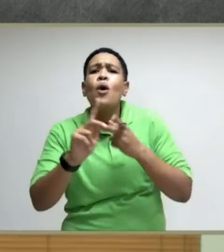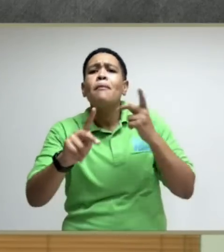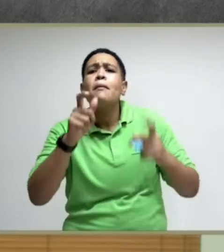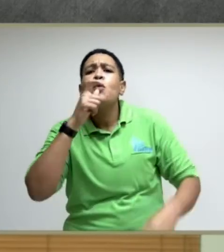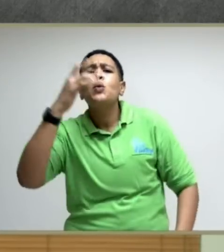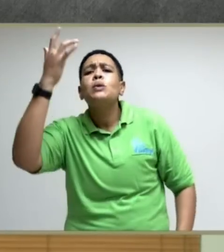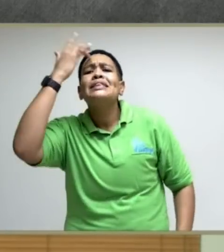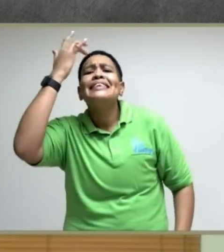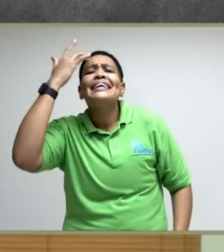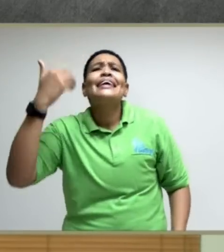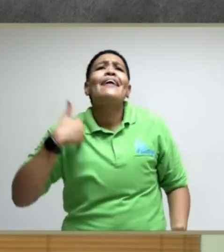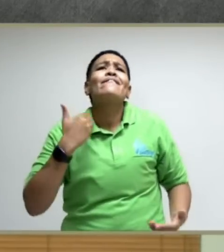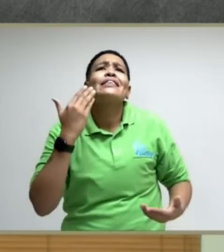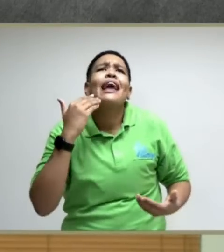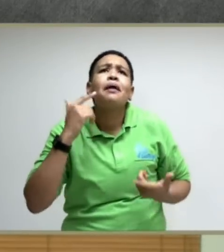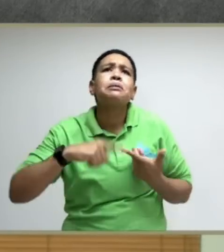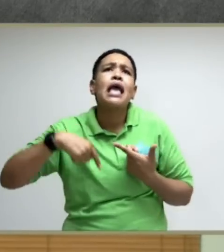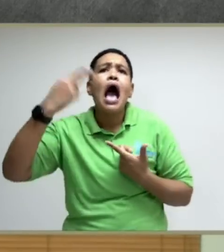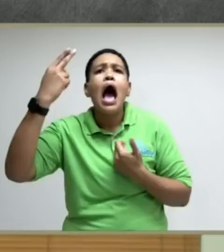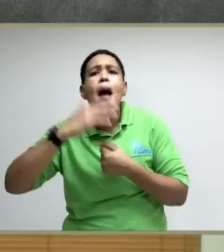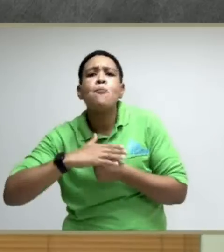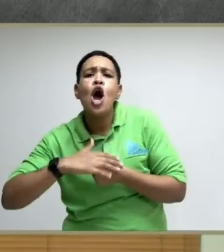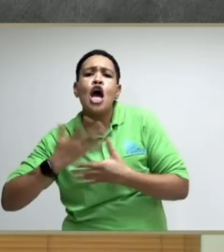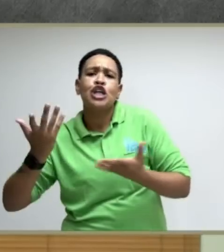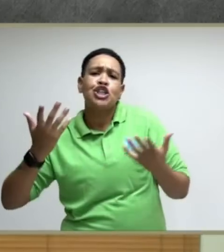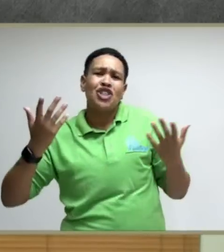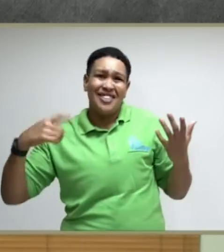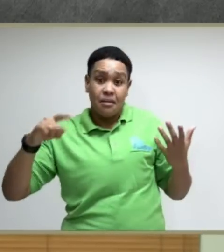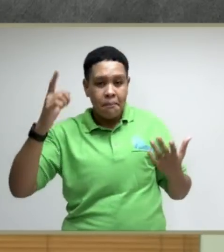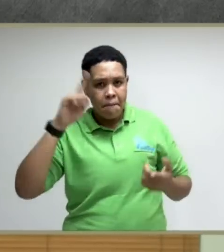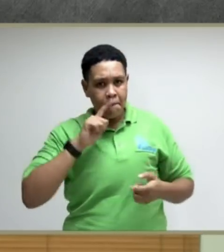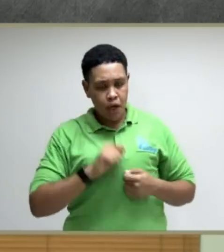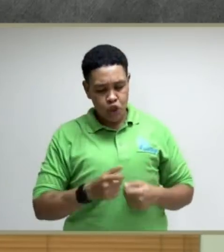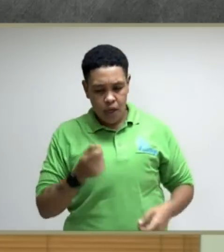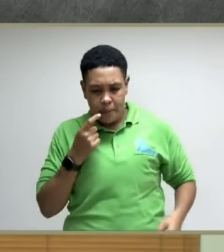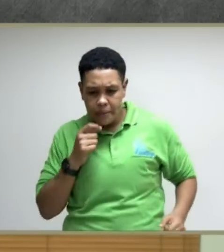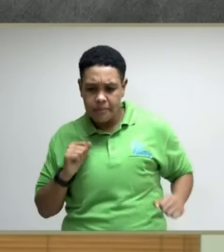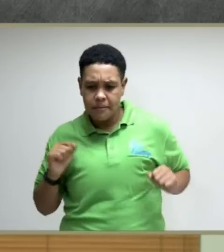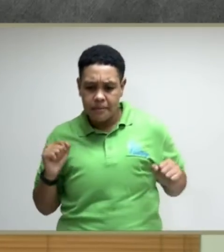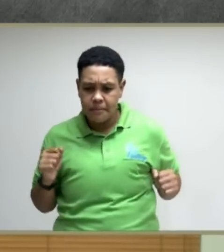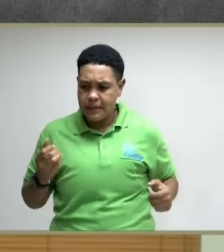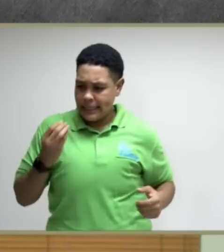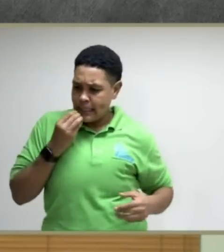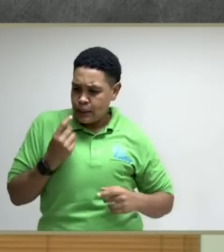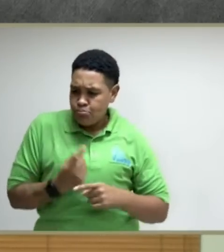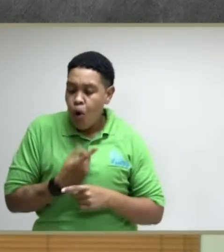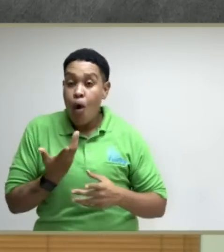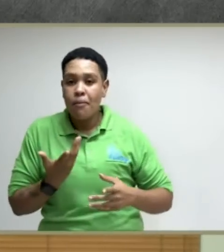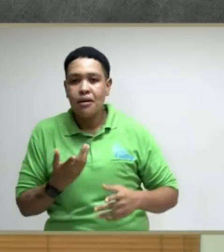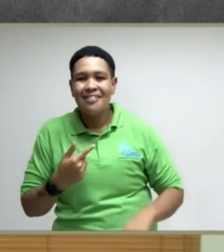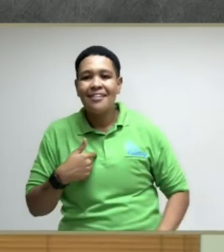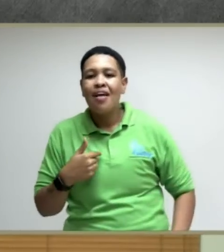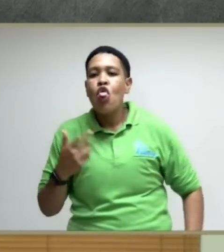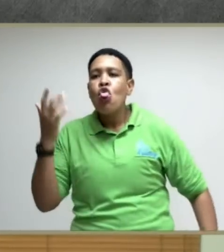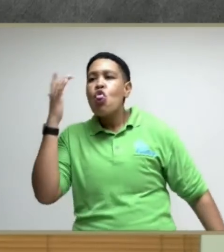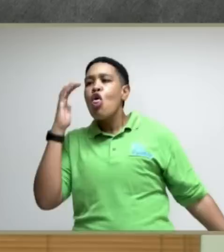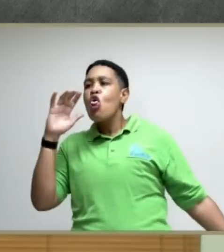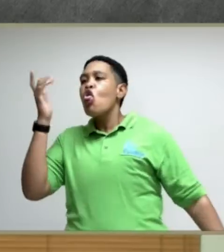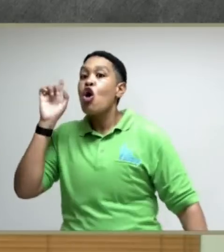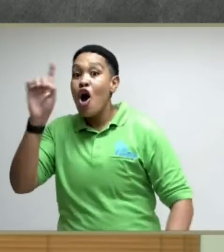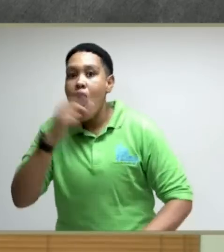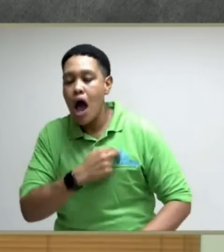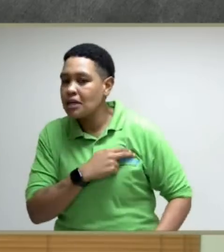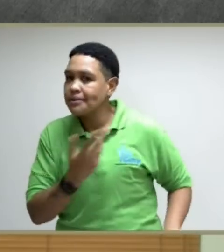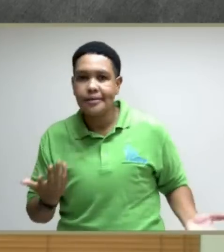taking their medication, sticking to their diet, exercising, that will prevent them from going into crisis for